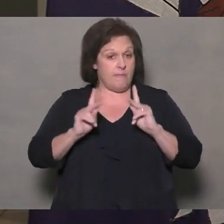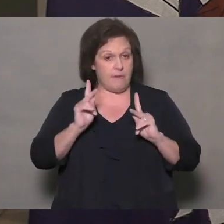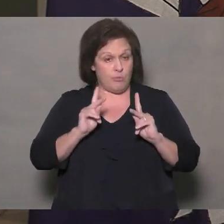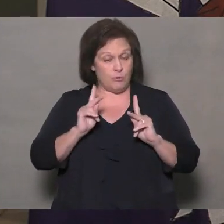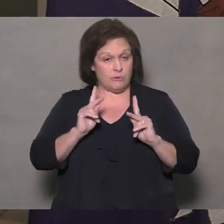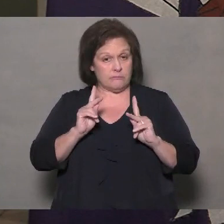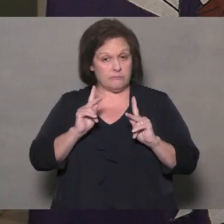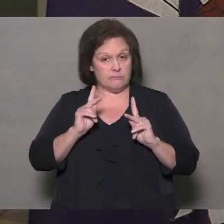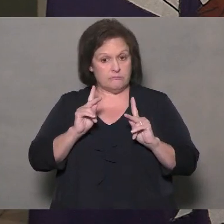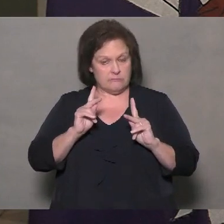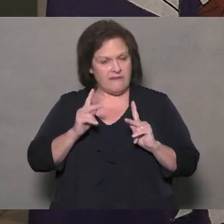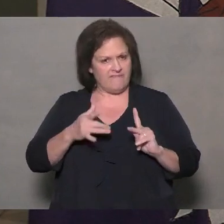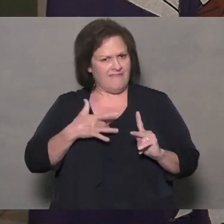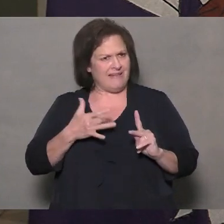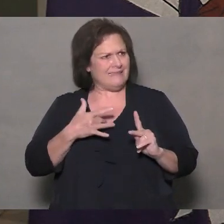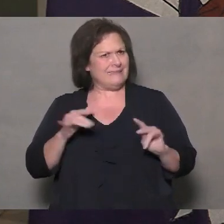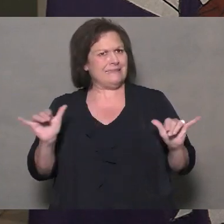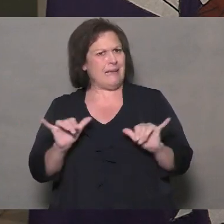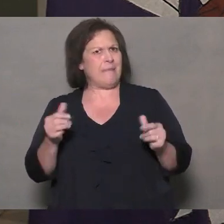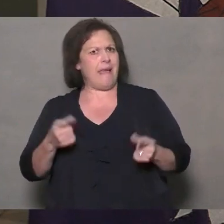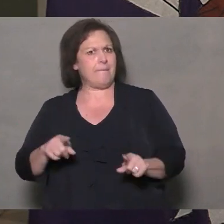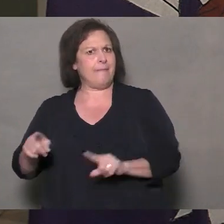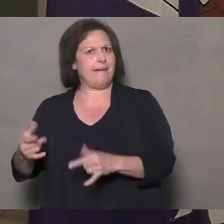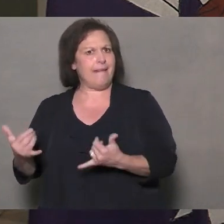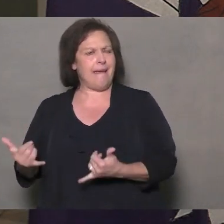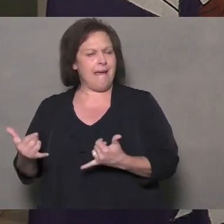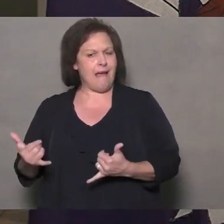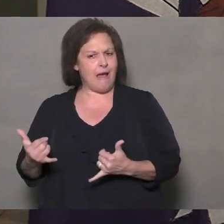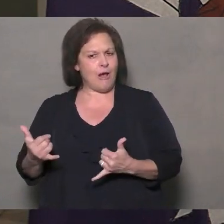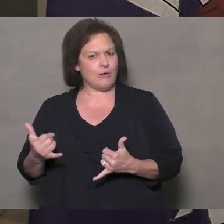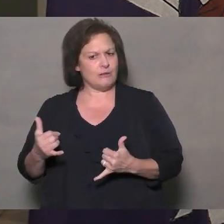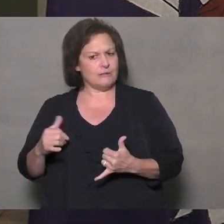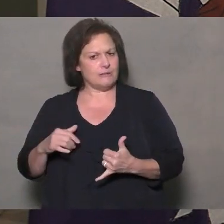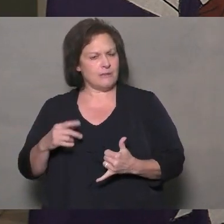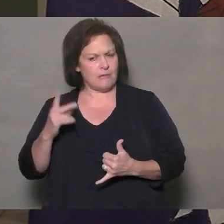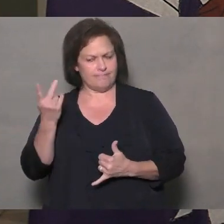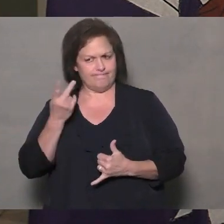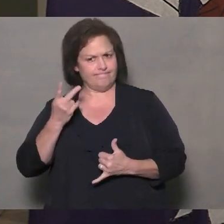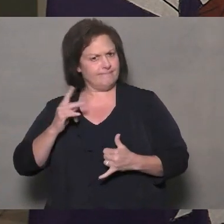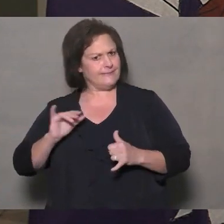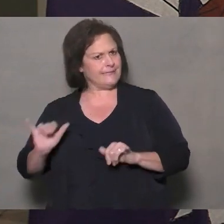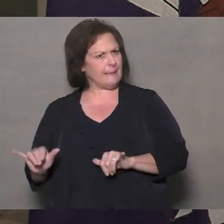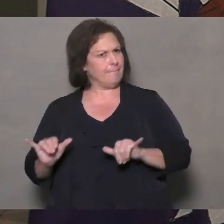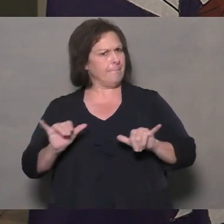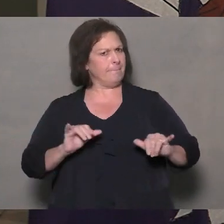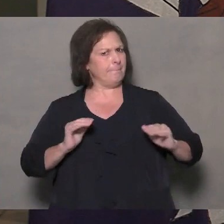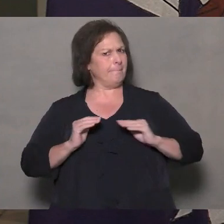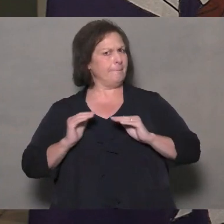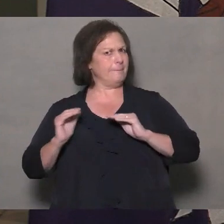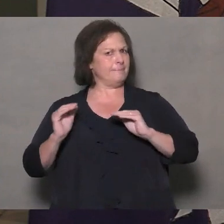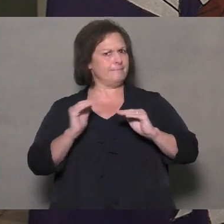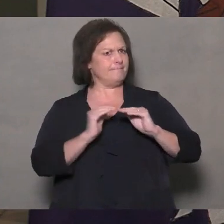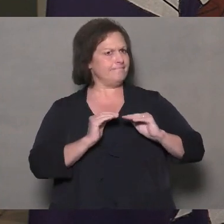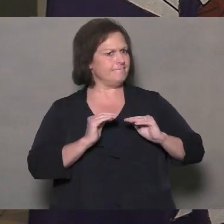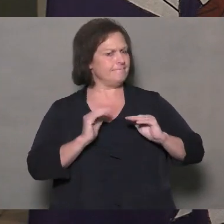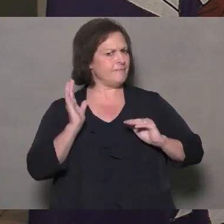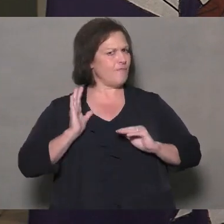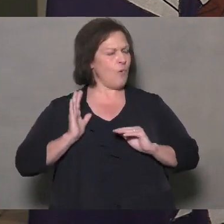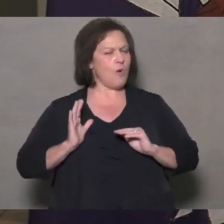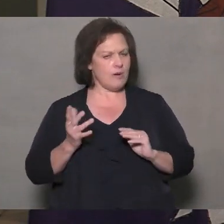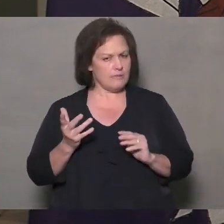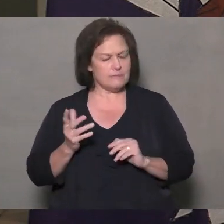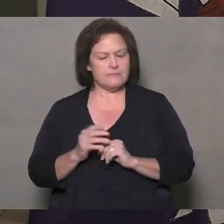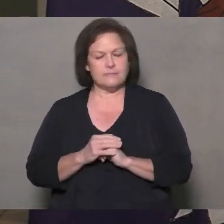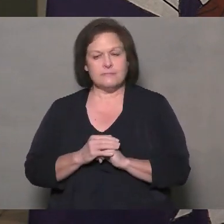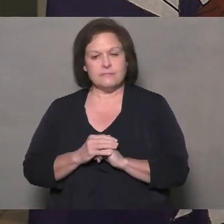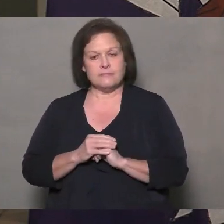feel they are living that same history. The parallels are startling, but they can also